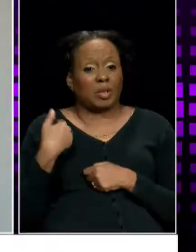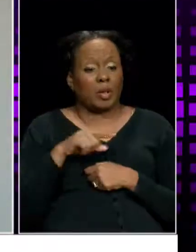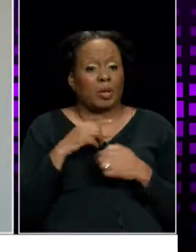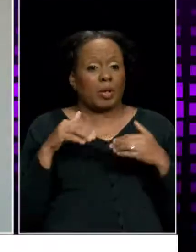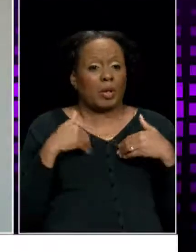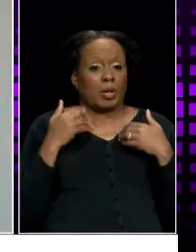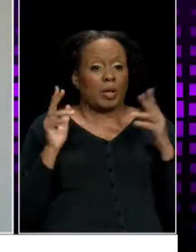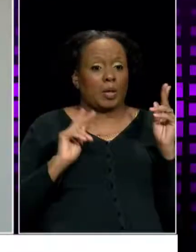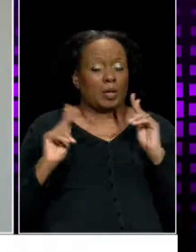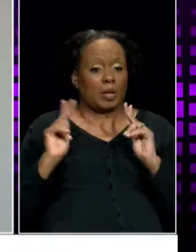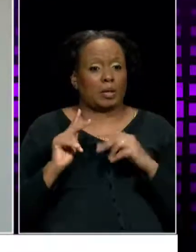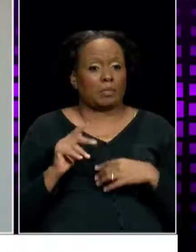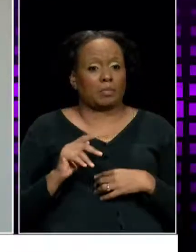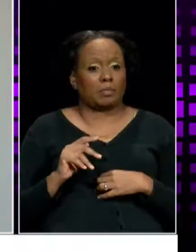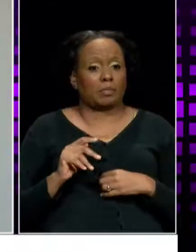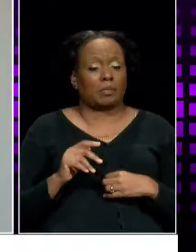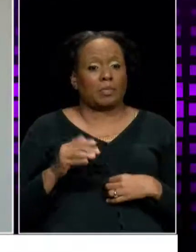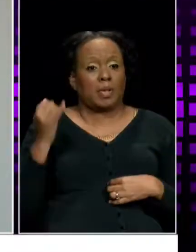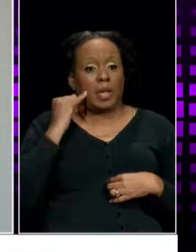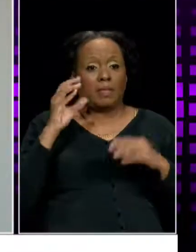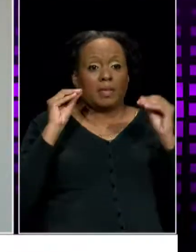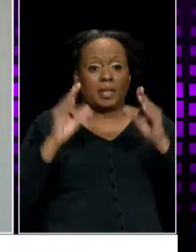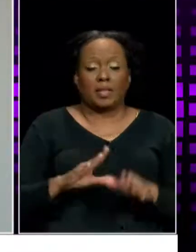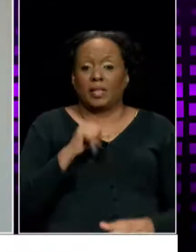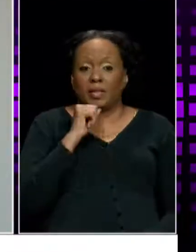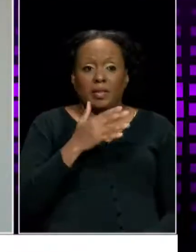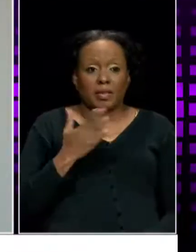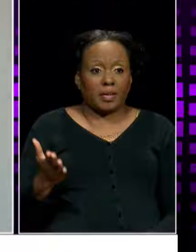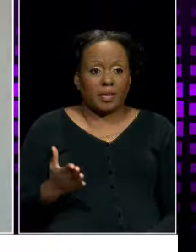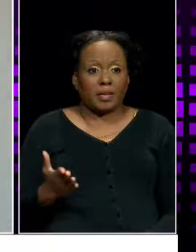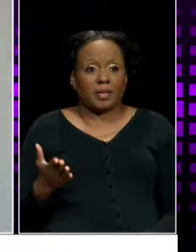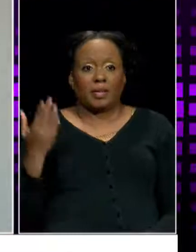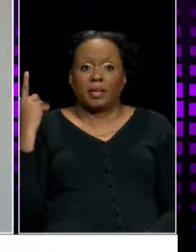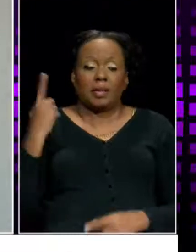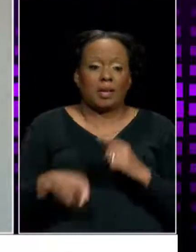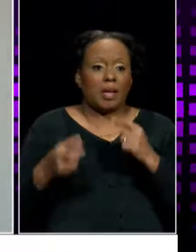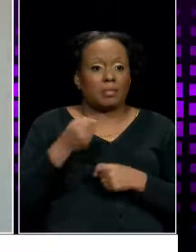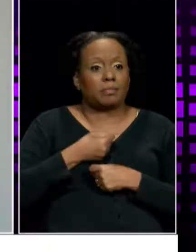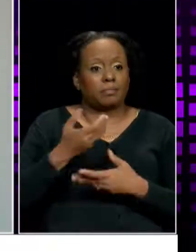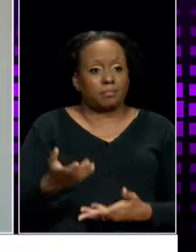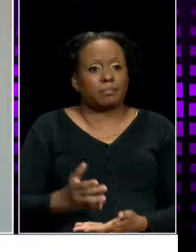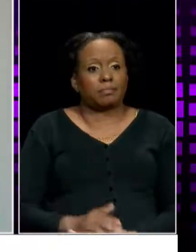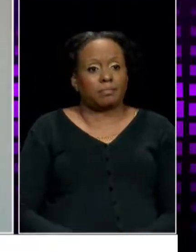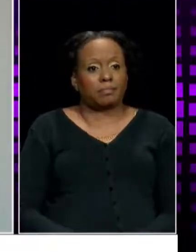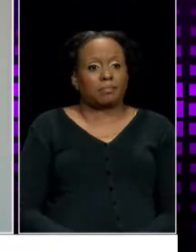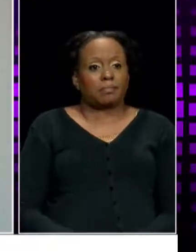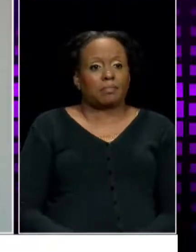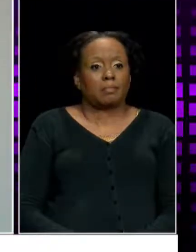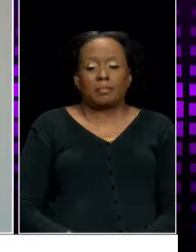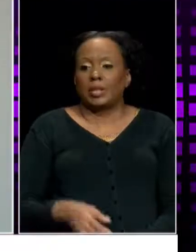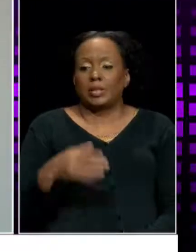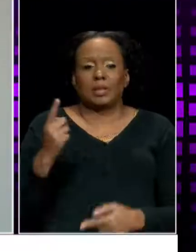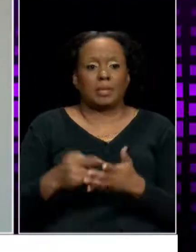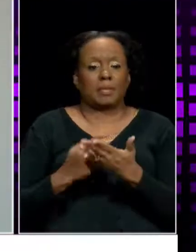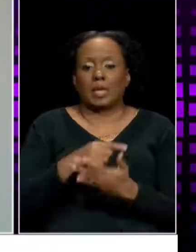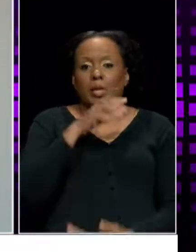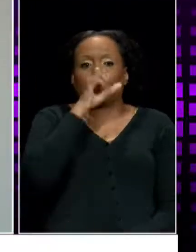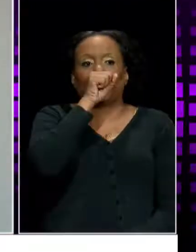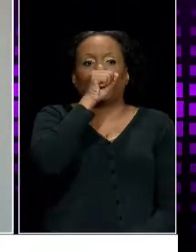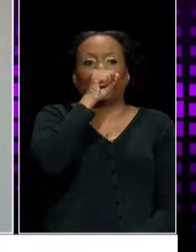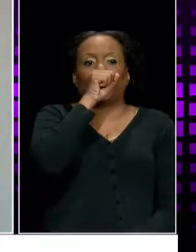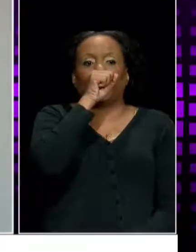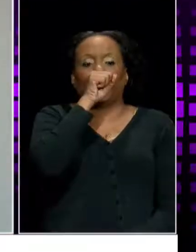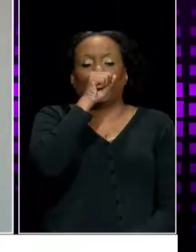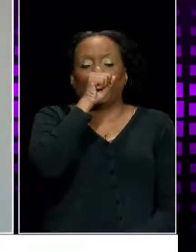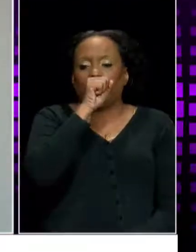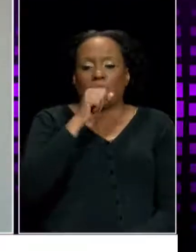individuals, once the teacher doesn't hear you, you decide not to continue your Yeah, question. yeah. You decide to be quiet or mute, as we're in an online environment,